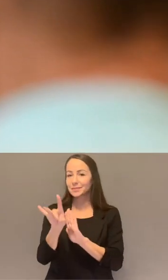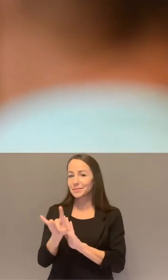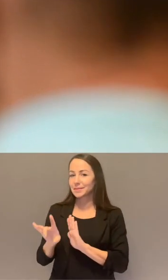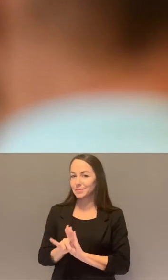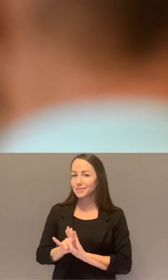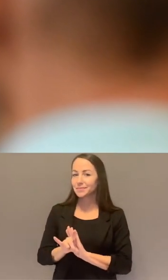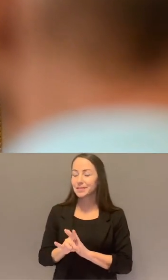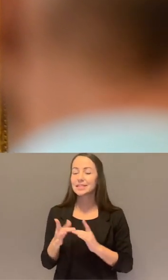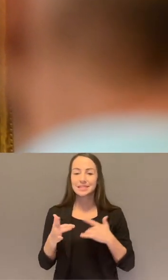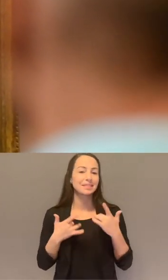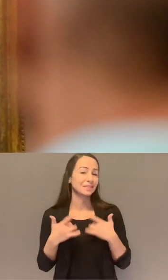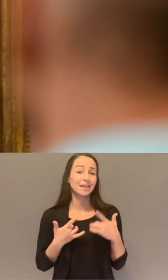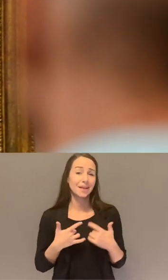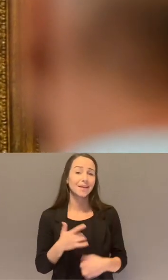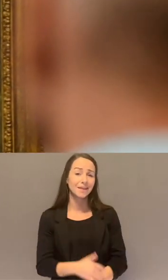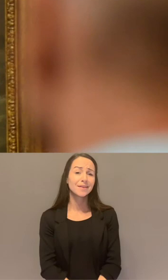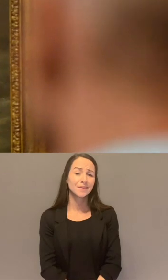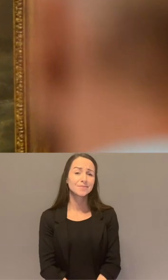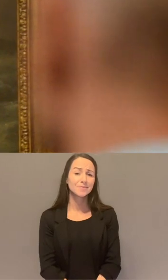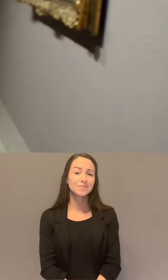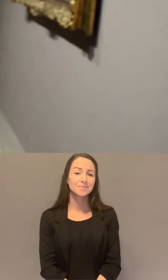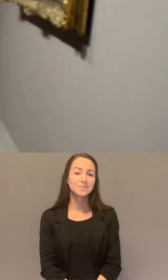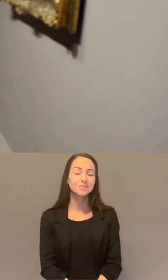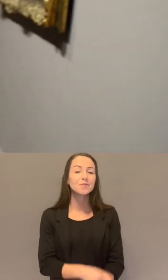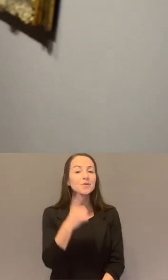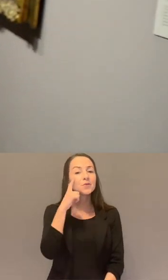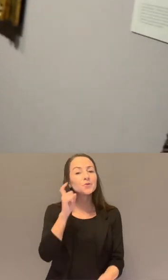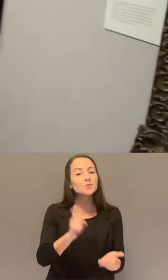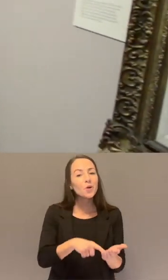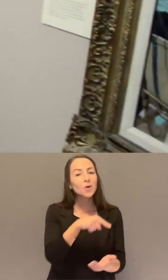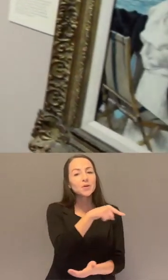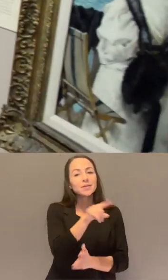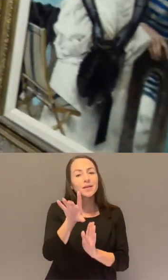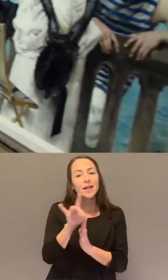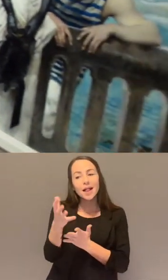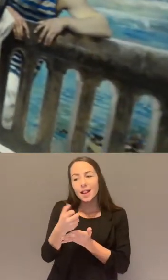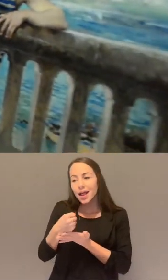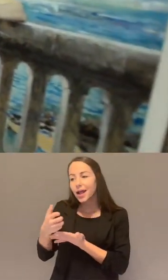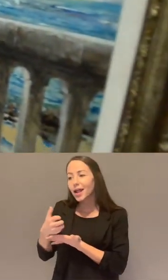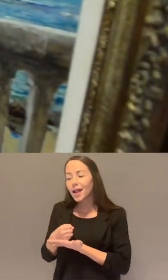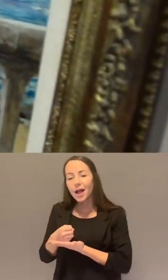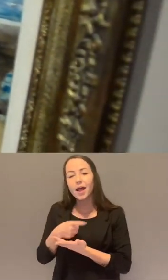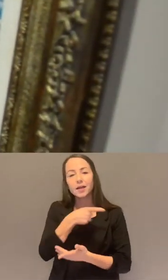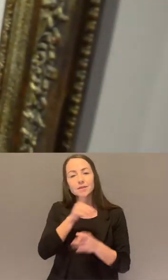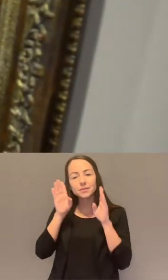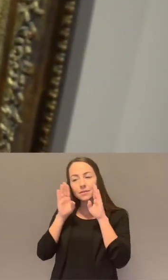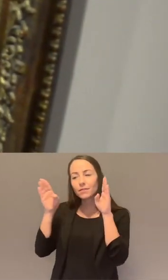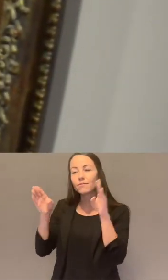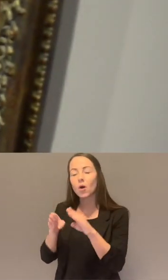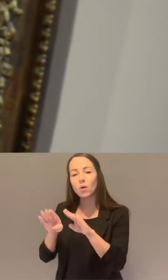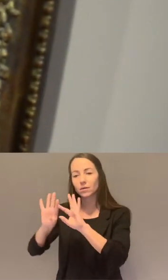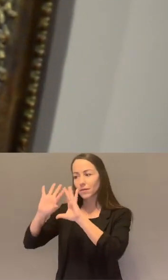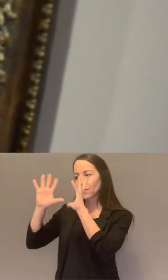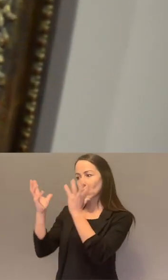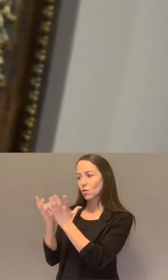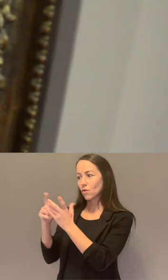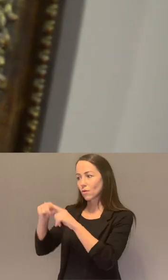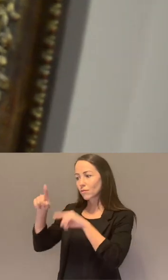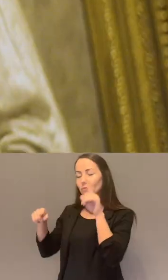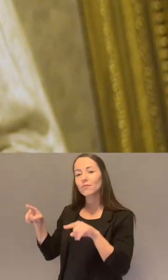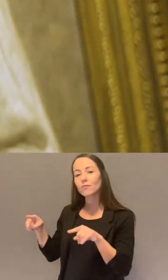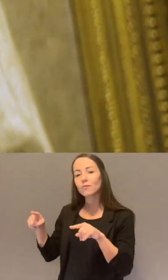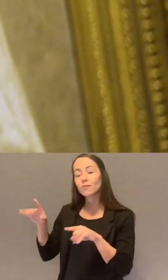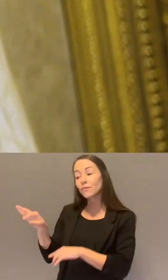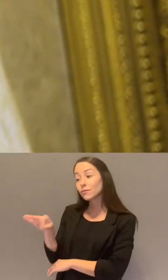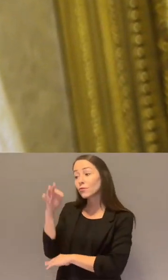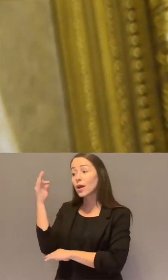pretty exciting. As you can see from his collection, he concentrated on the fundamentalist paintings from